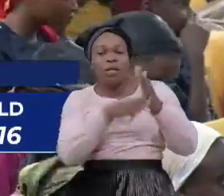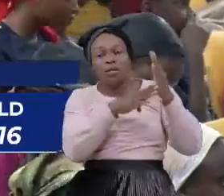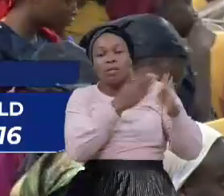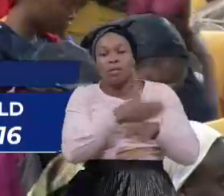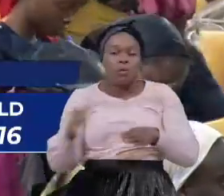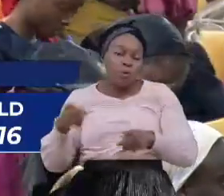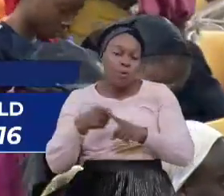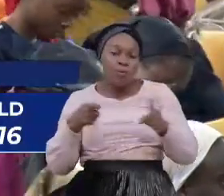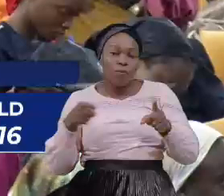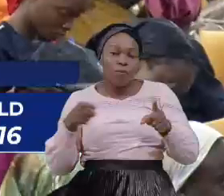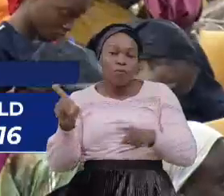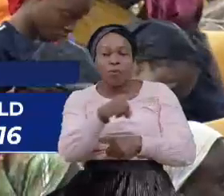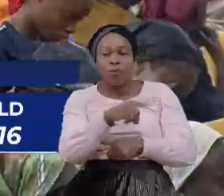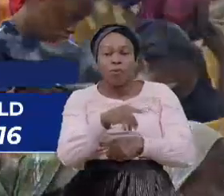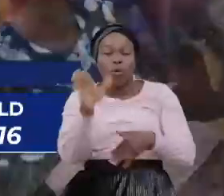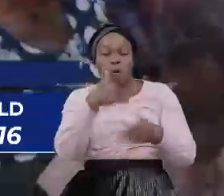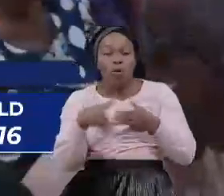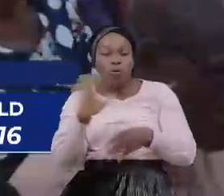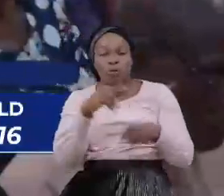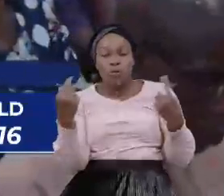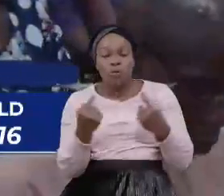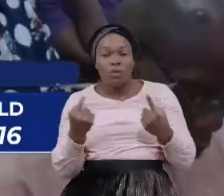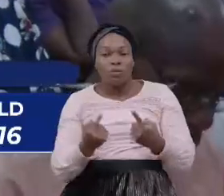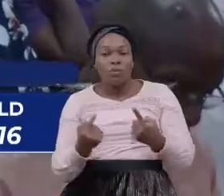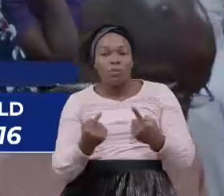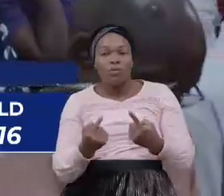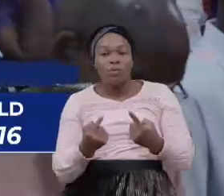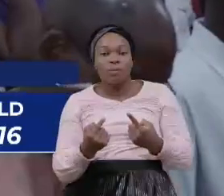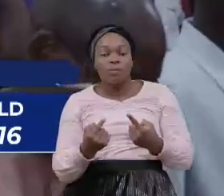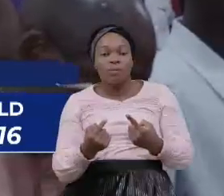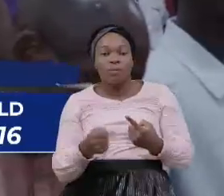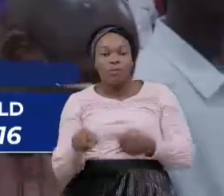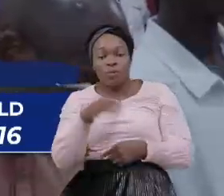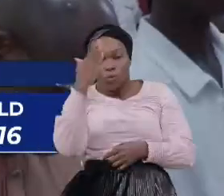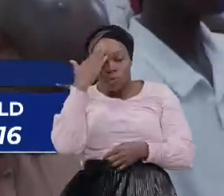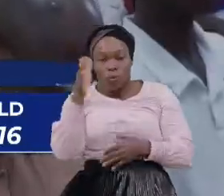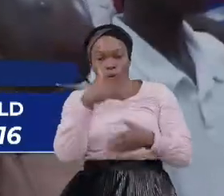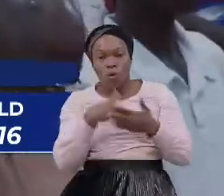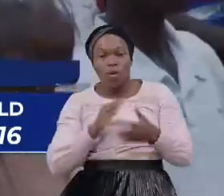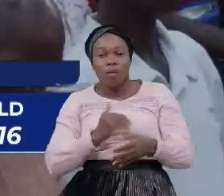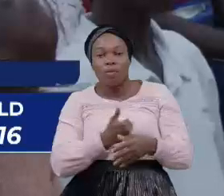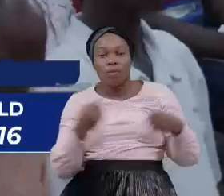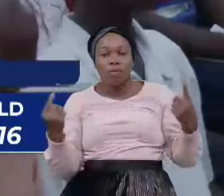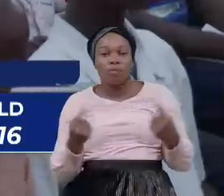your transgressions. You know our transgressions? Transgress.